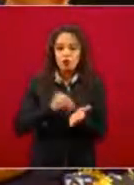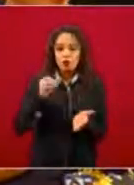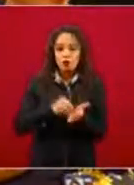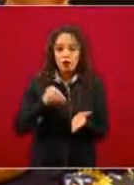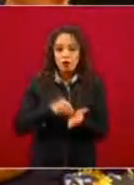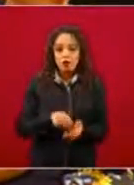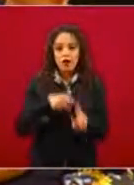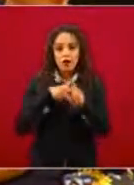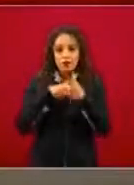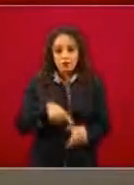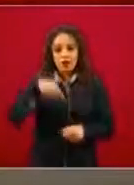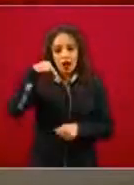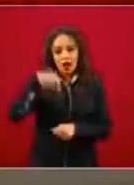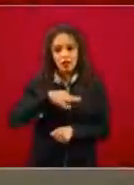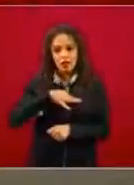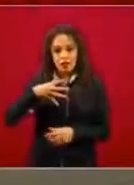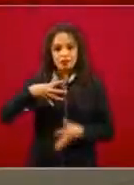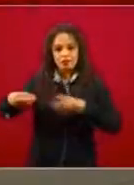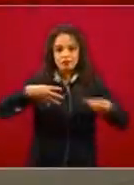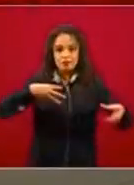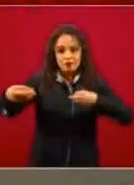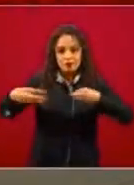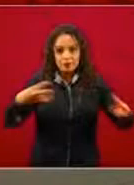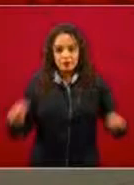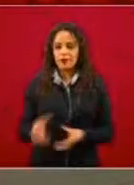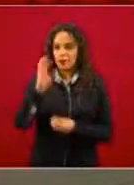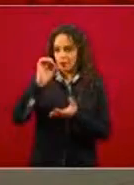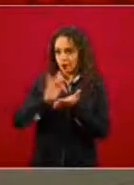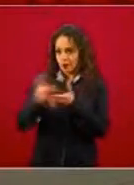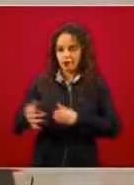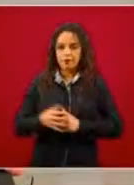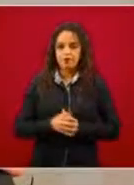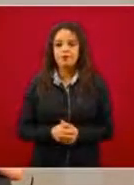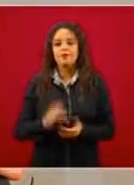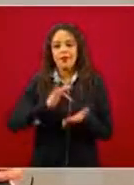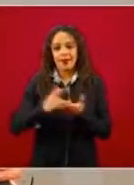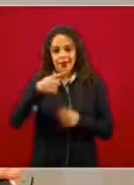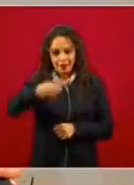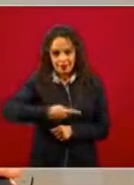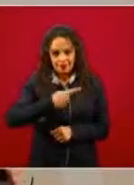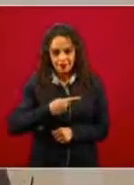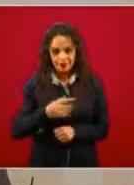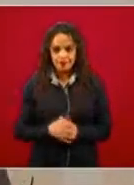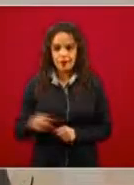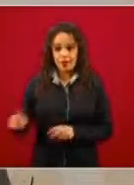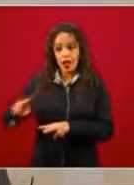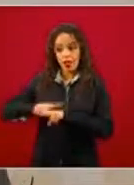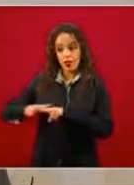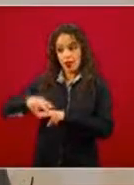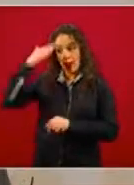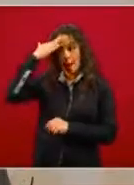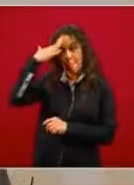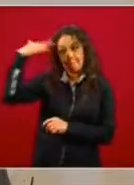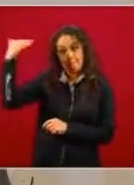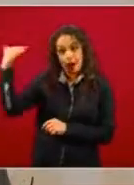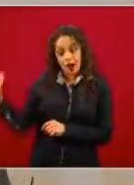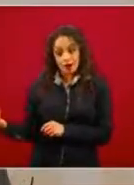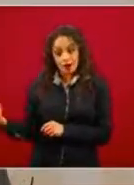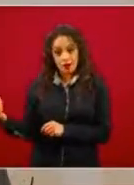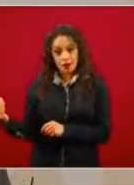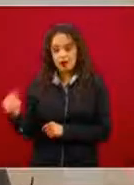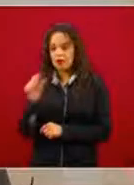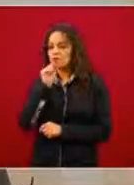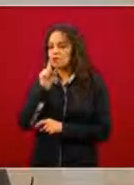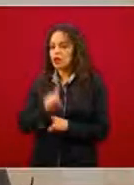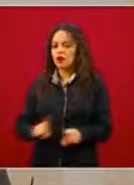con to be nosotros? on and Gracias. coronavirus Gracias por continues sus to be present preguntas. and will be present for a Sobre very long time? El Tren Maya como Thank obra you. es igual que On cualquier Tren otra